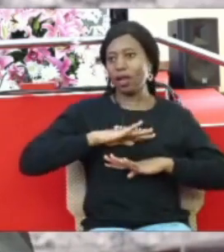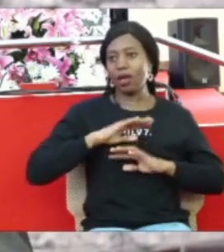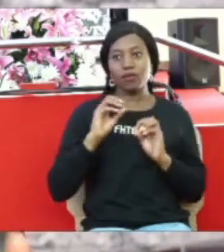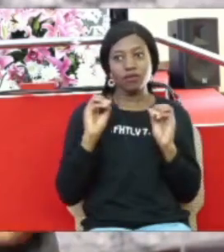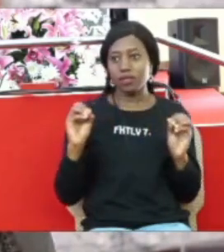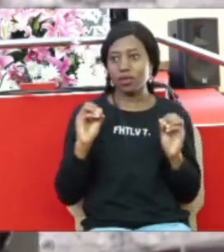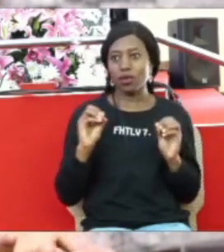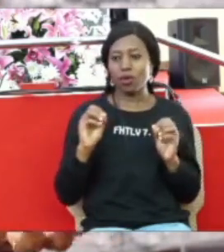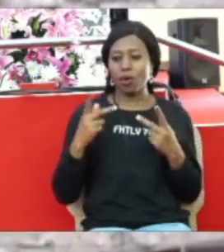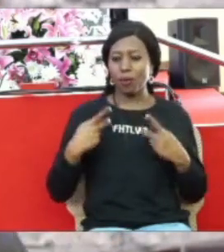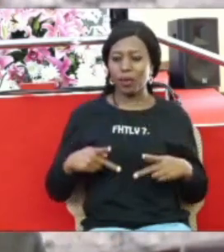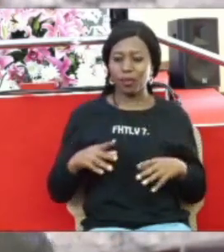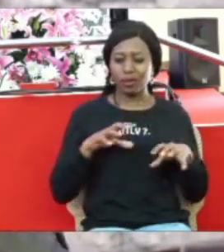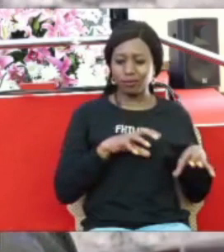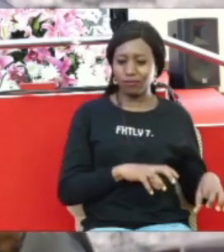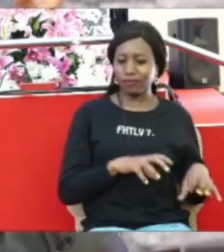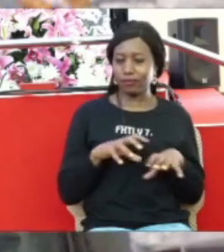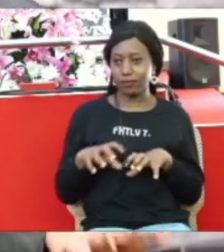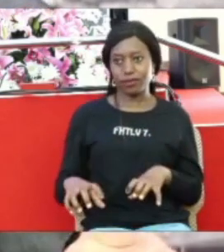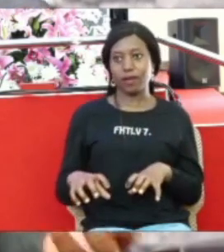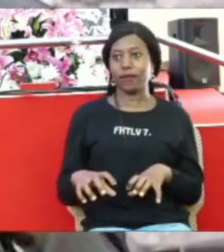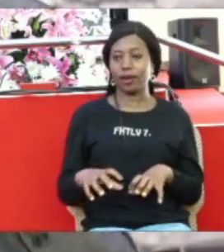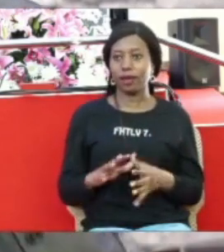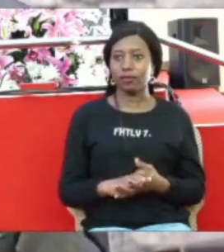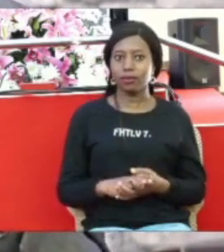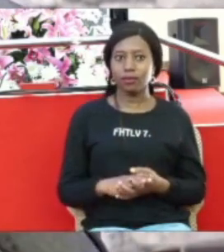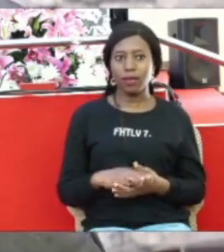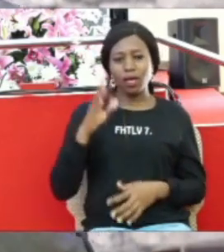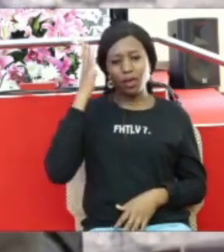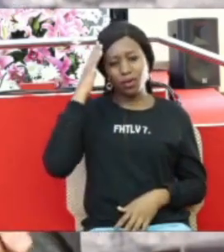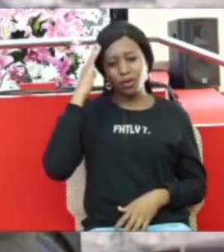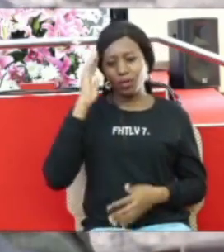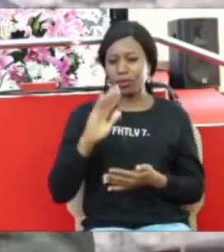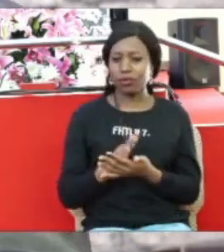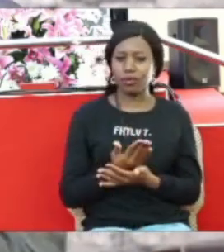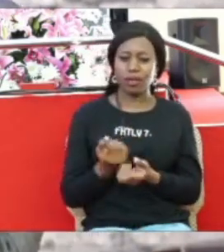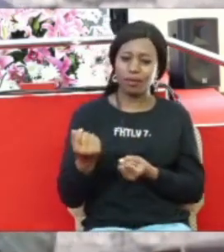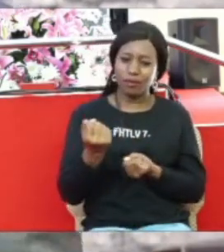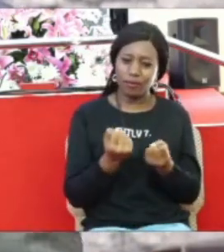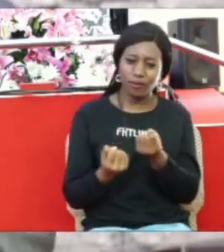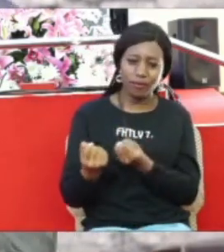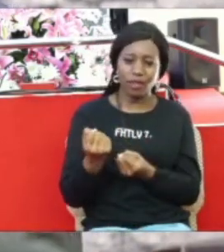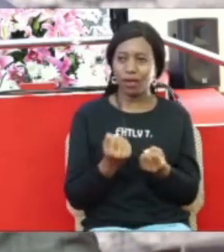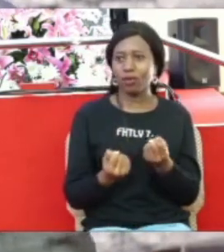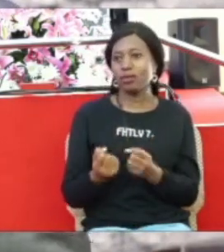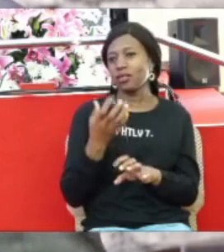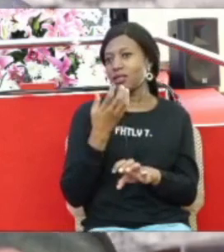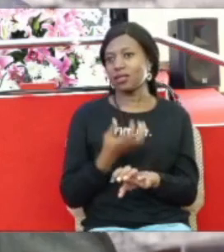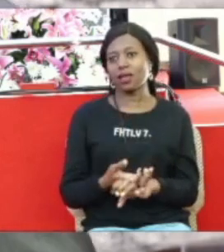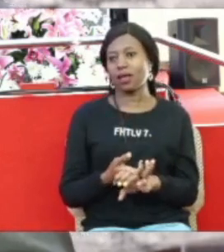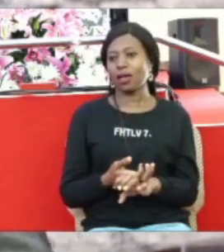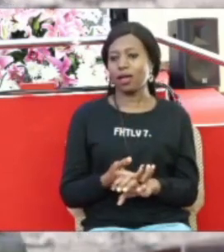anasukumwa. Nani gari hii ni gari ile. Unajua kuna gari zingine. Ukisukuma hata kusukuma kwenyewe. Aibu dogo dogo na kubwa kubwa